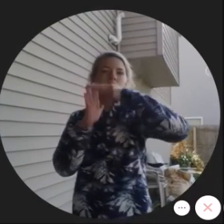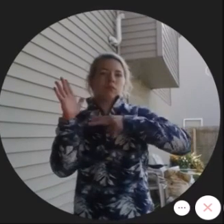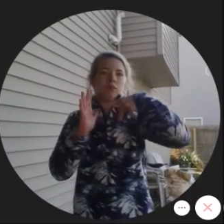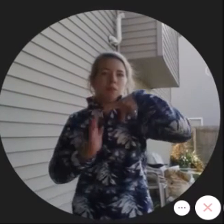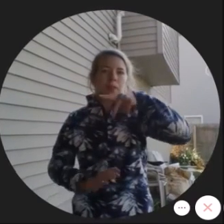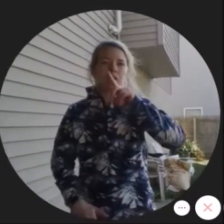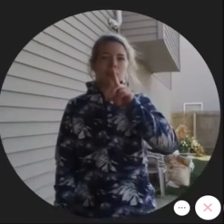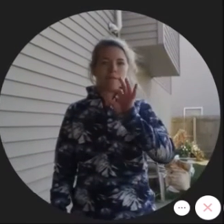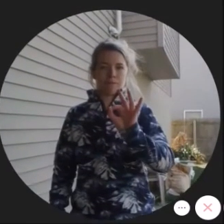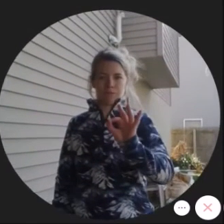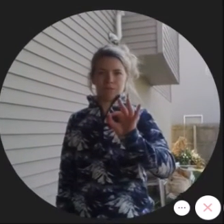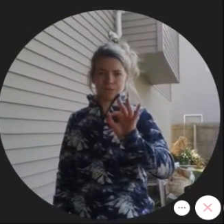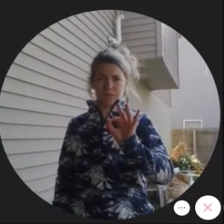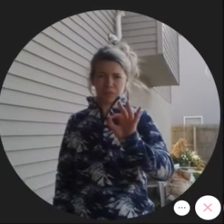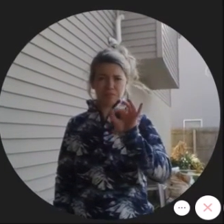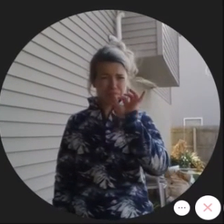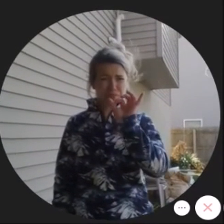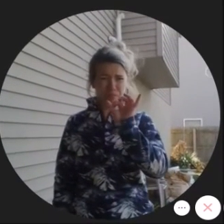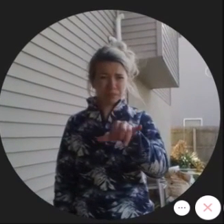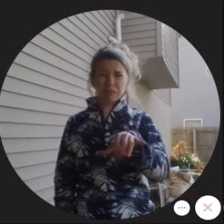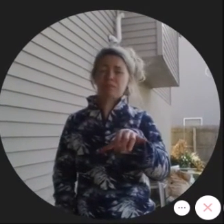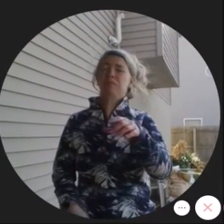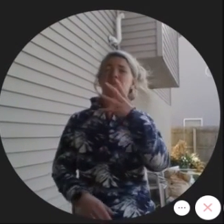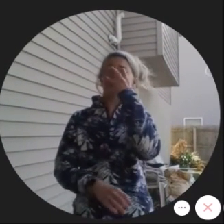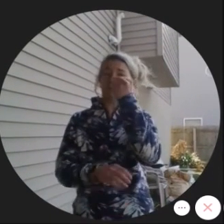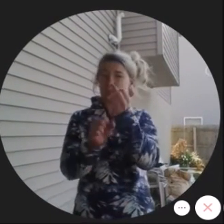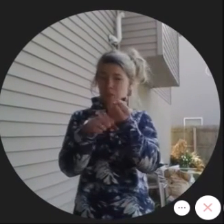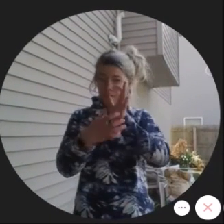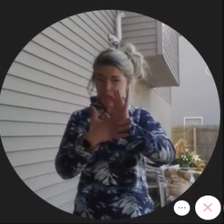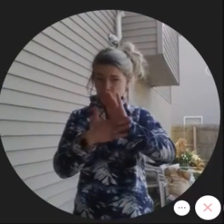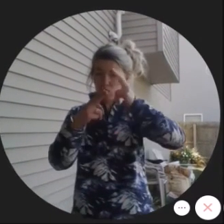in Google Classroom, and then you can read from the PDF.